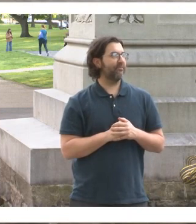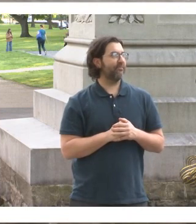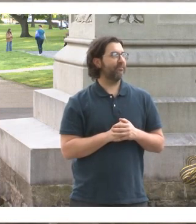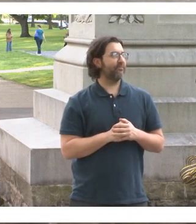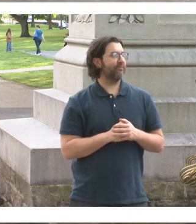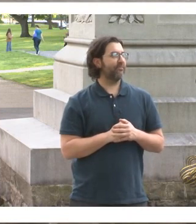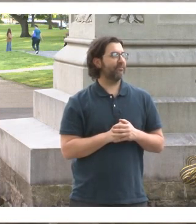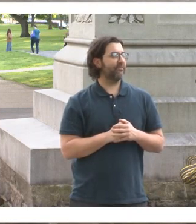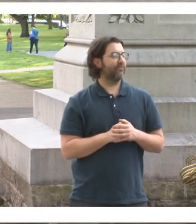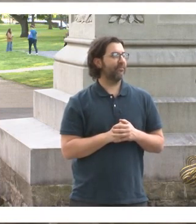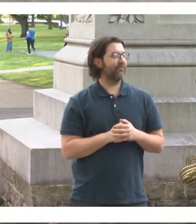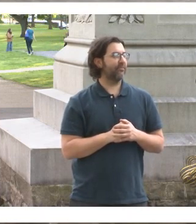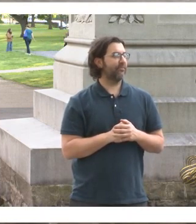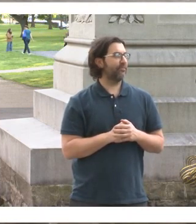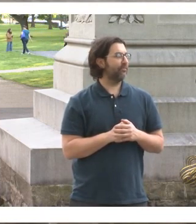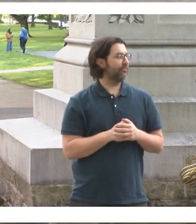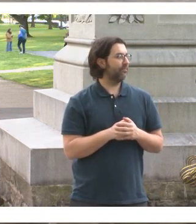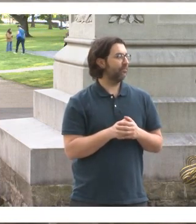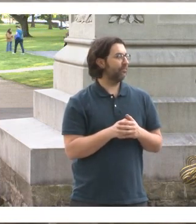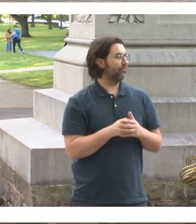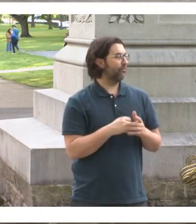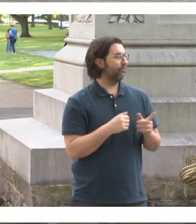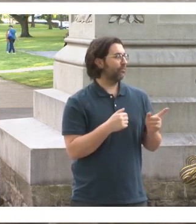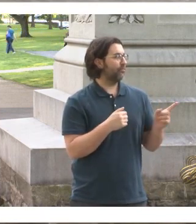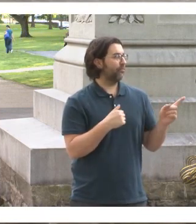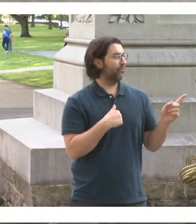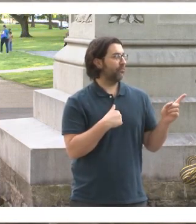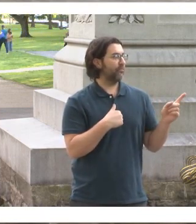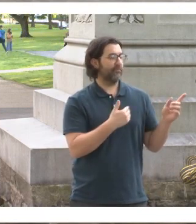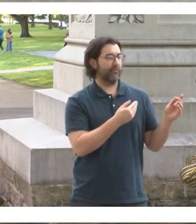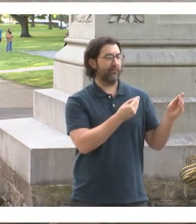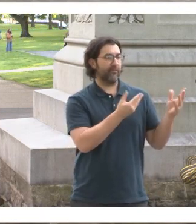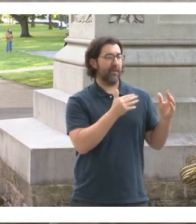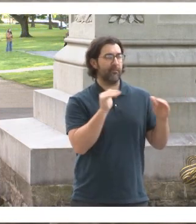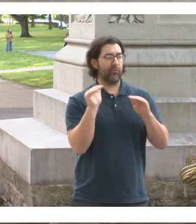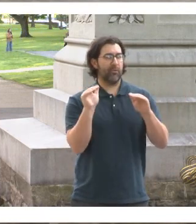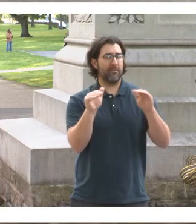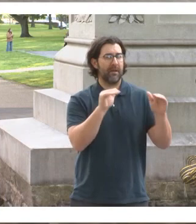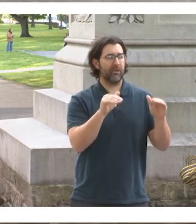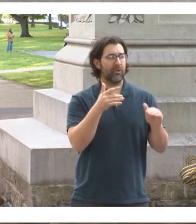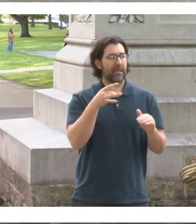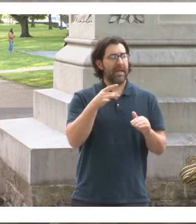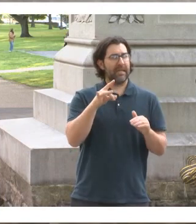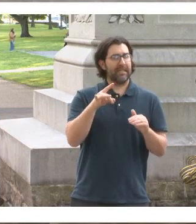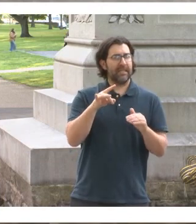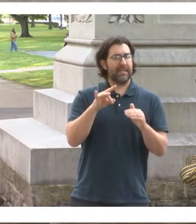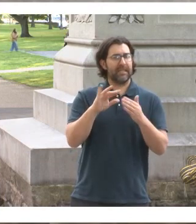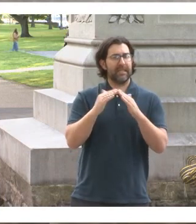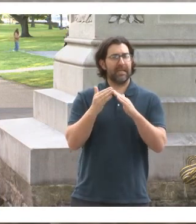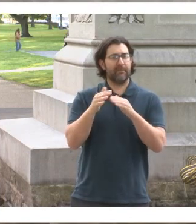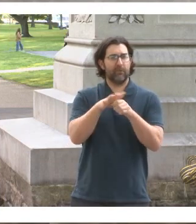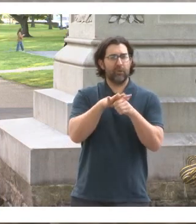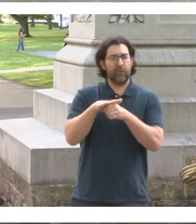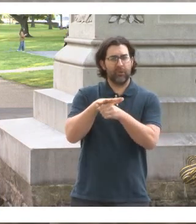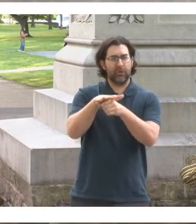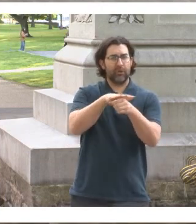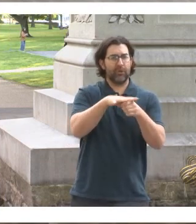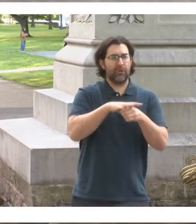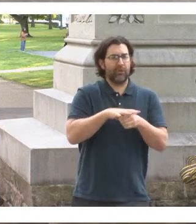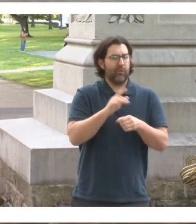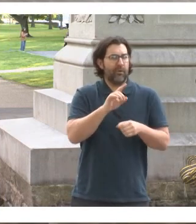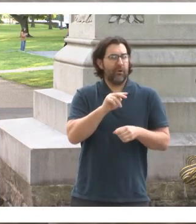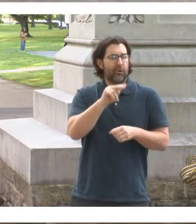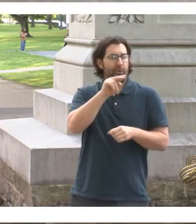So I was brought aside to remind me that there are 18 neighborhoods on the